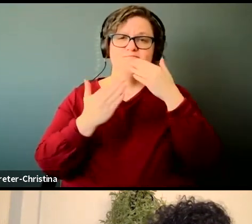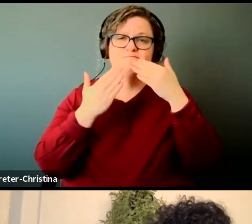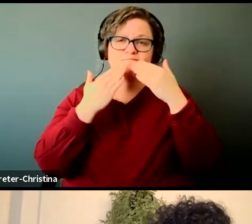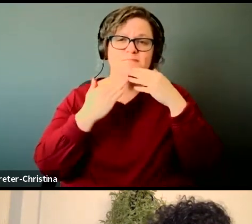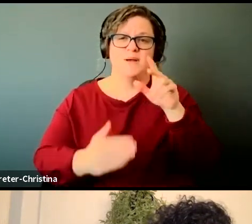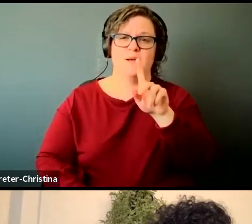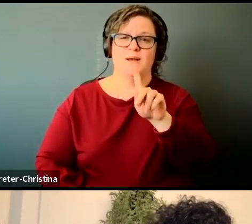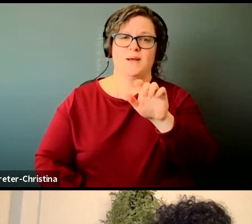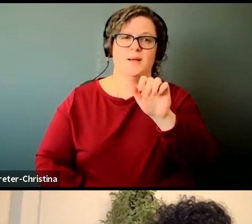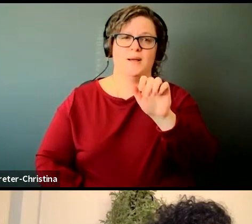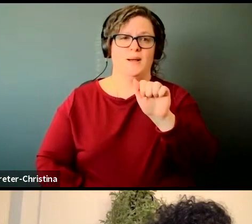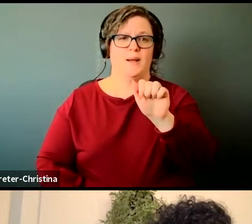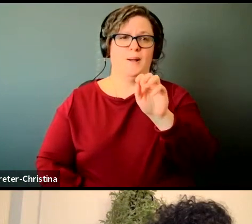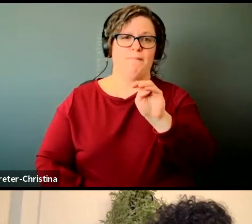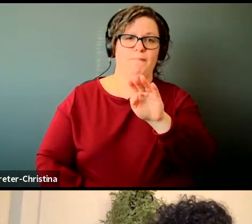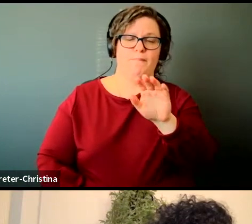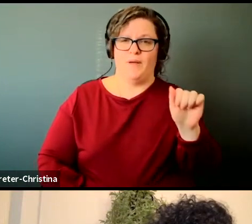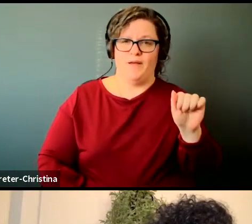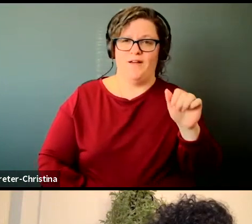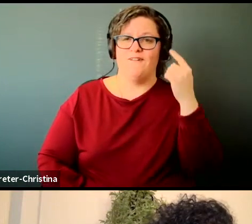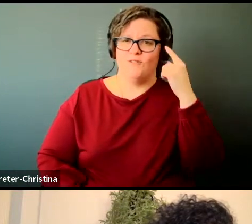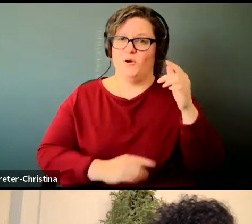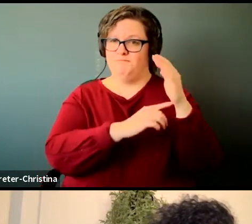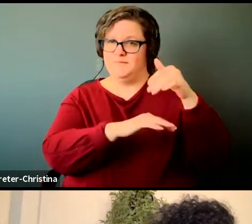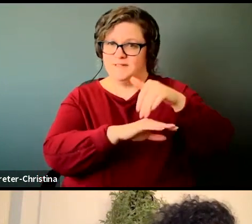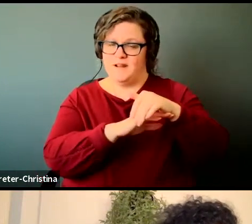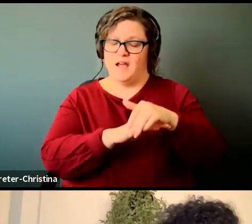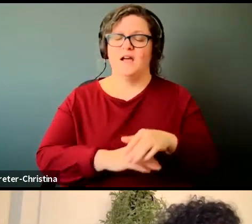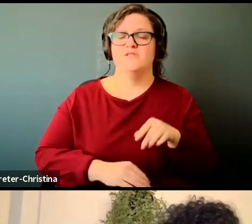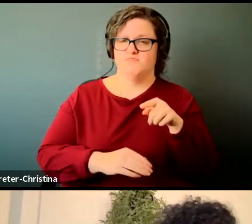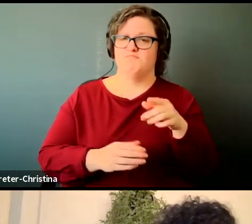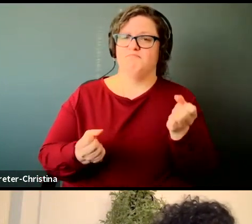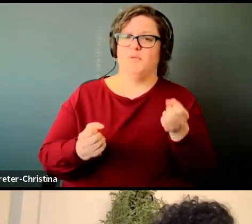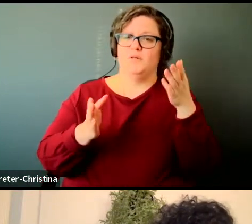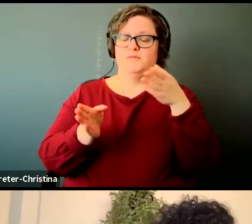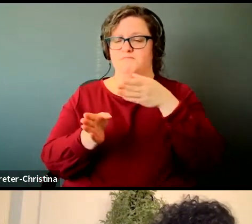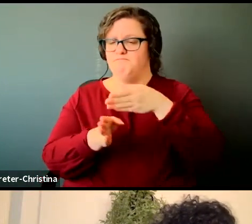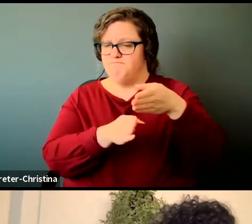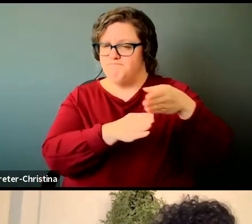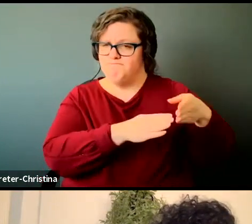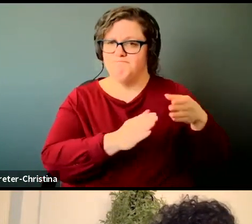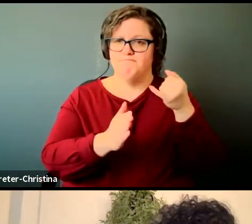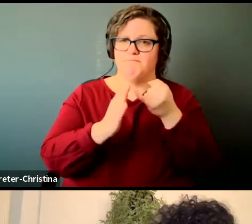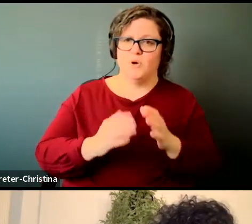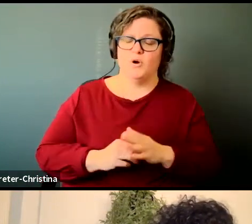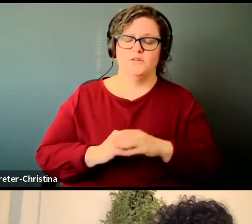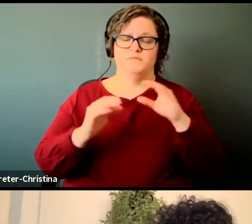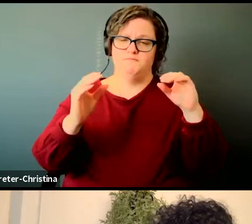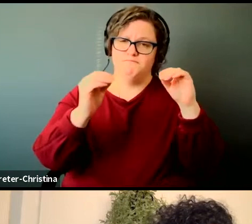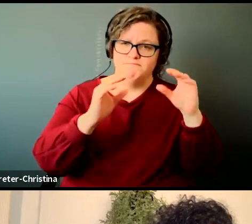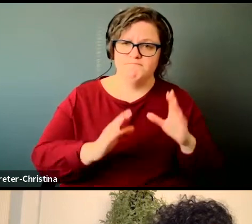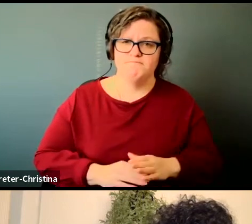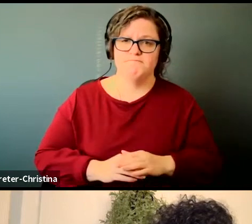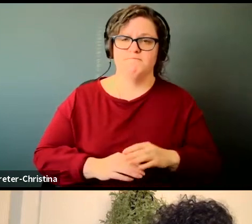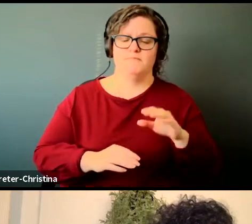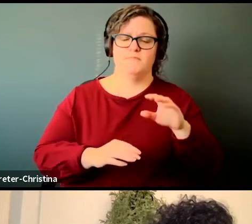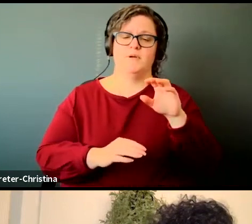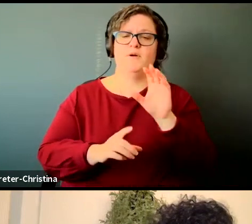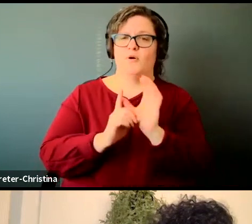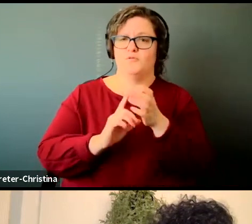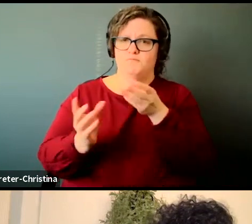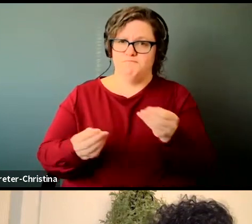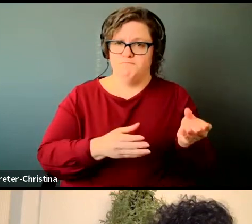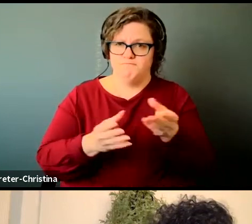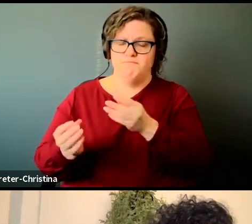us tonight. Kama is a Mauritian multidisciplinary artist, educator, cultural mediator, writer, and literary